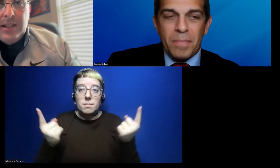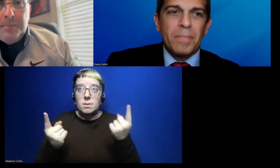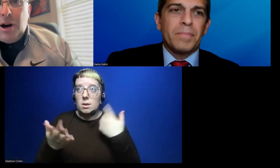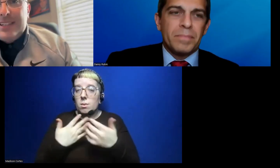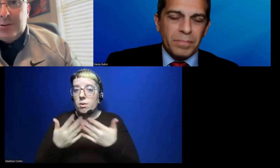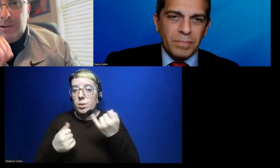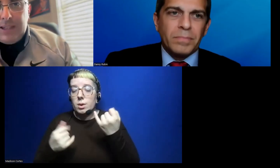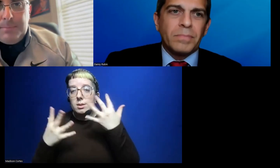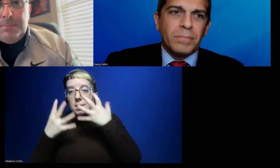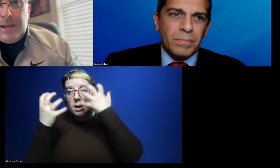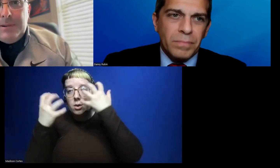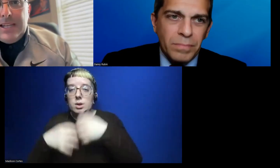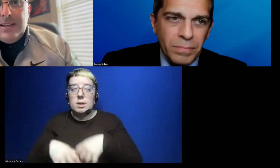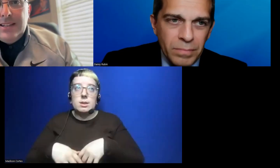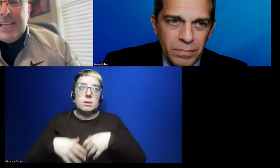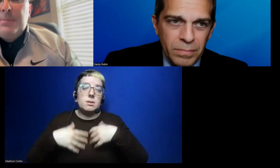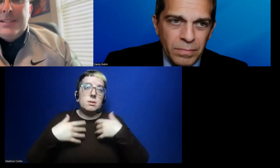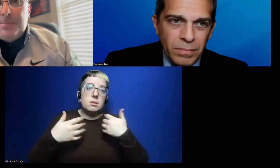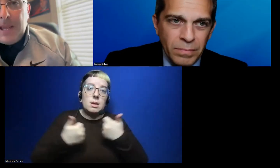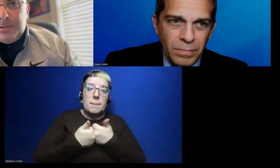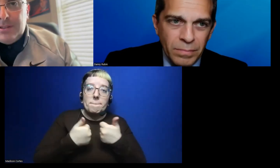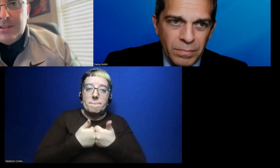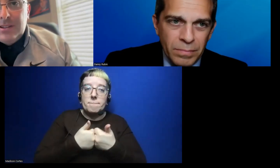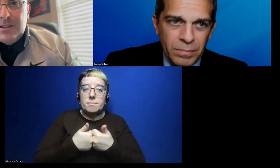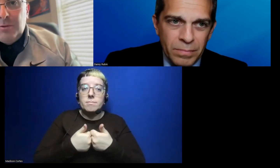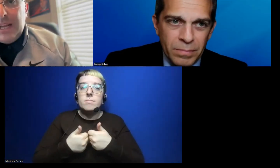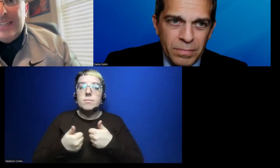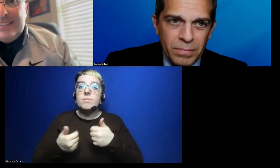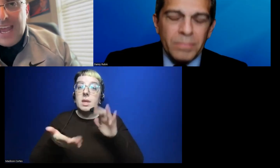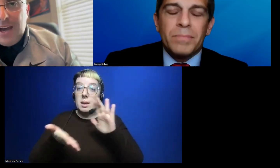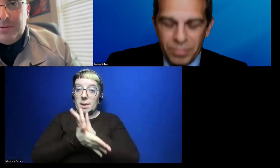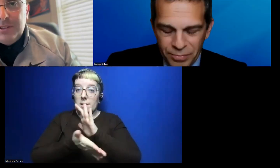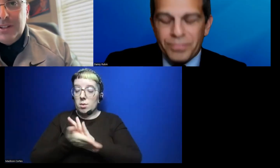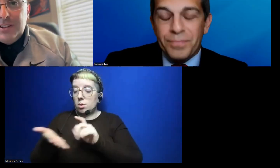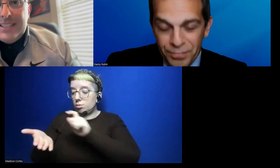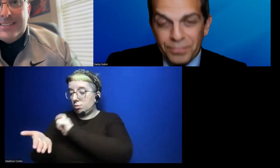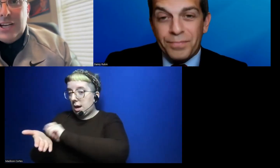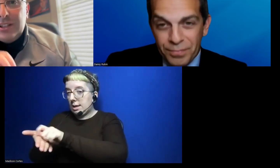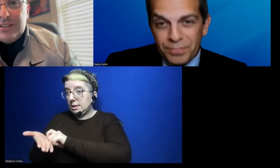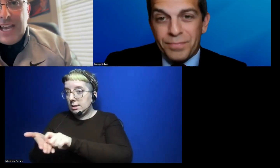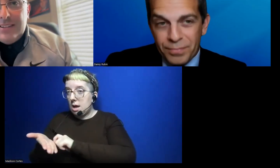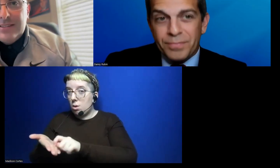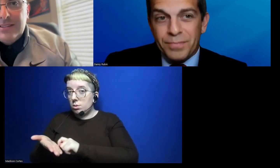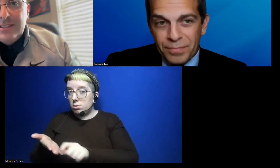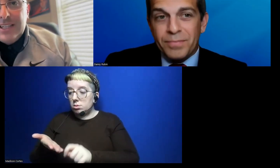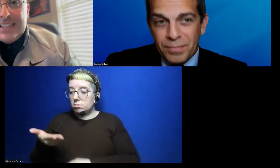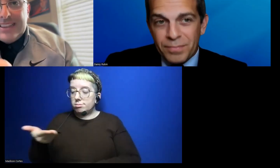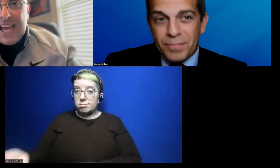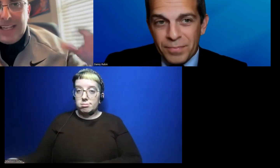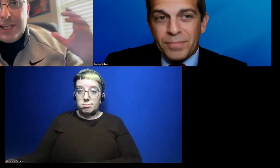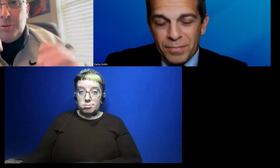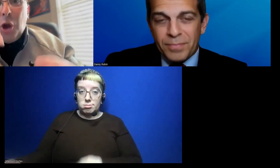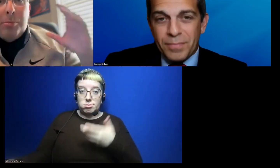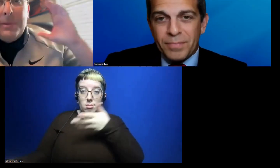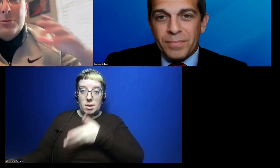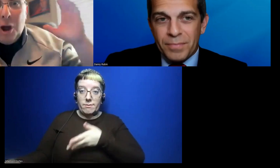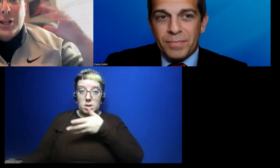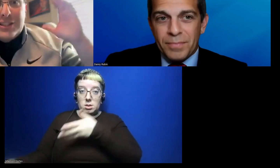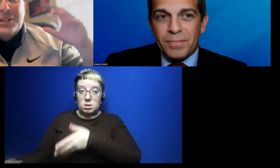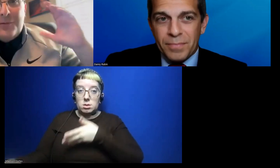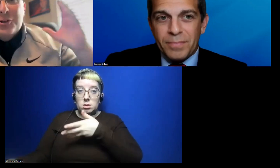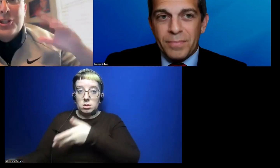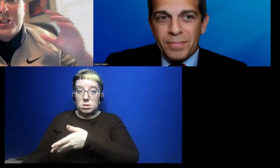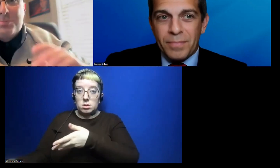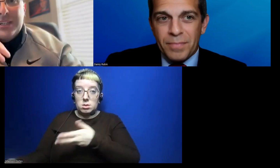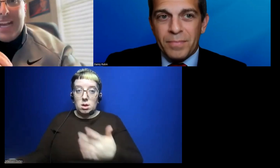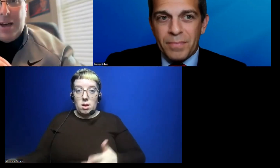it's politics, whatever it may be, take a piece of paper, write it down, let it sit on your desk, get that, dopamine rush